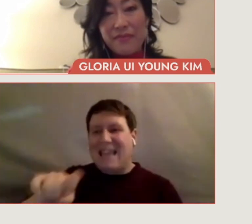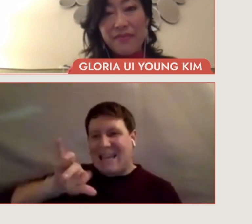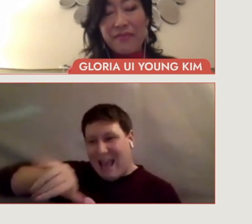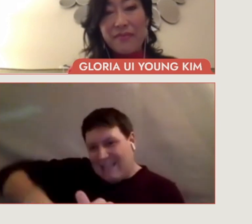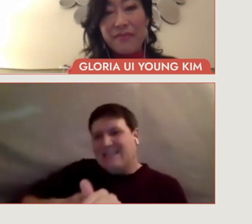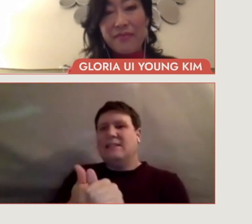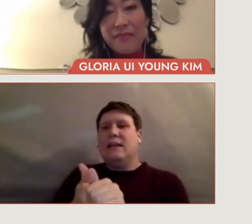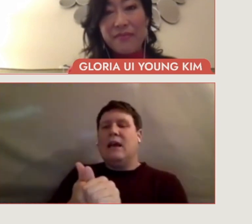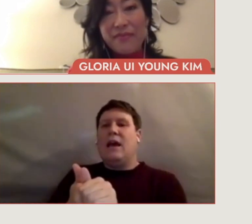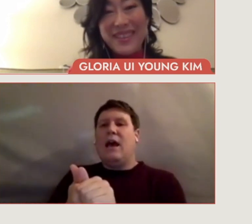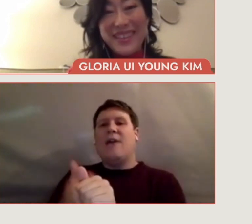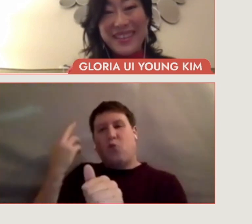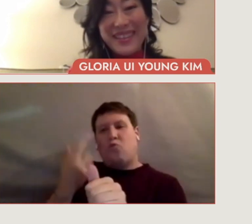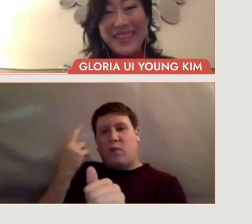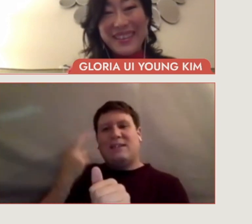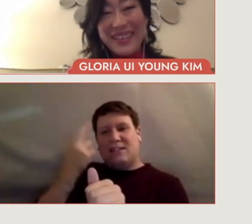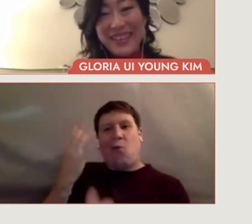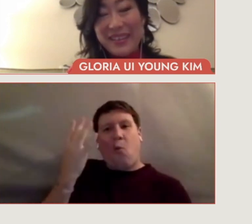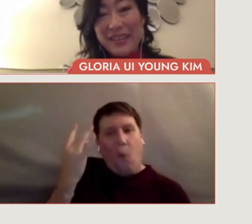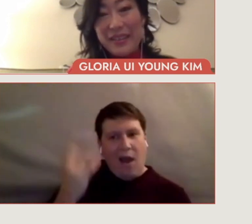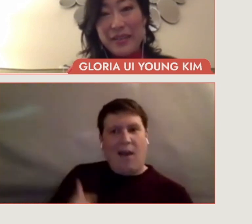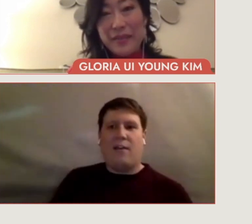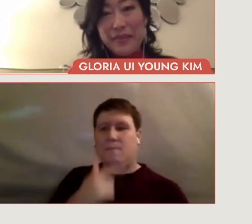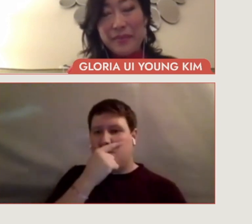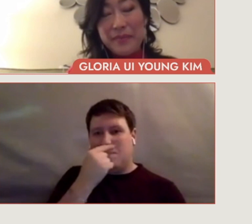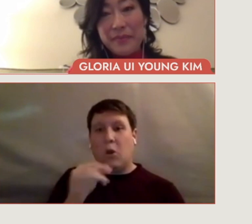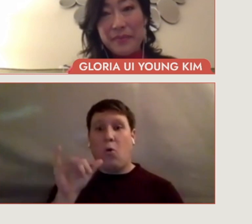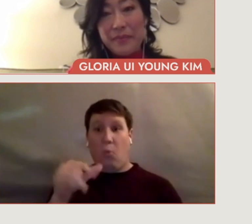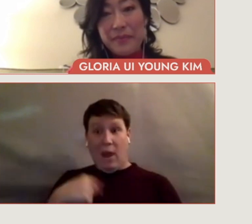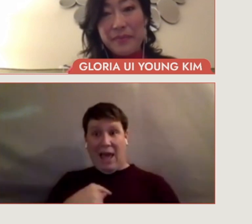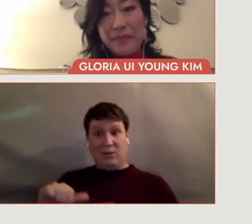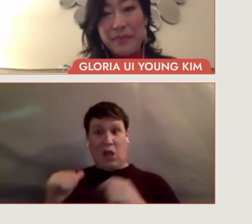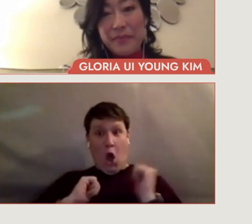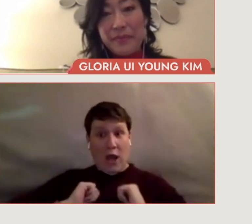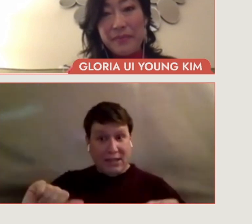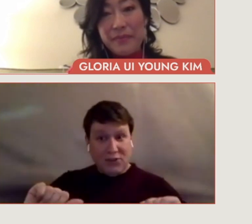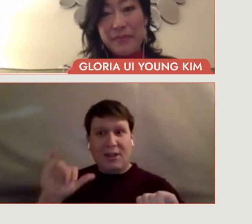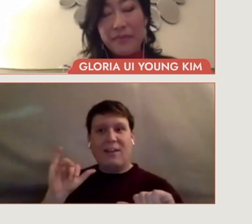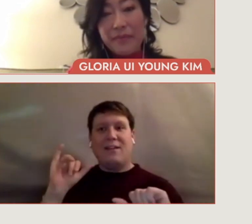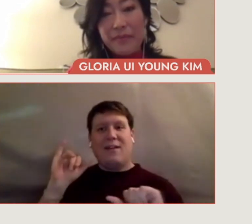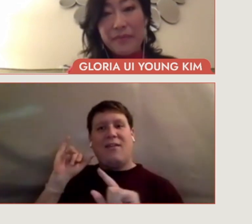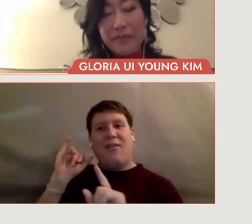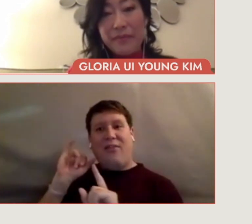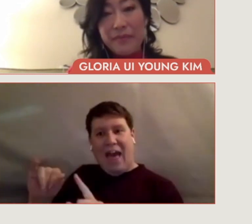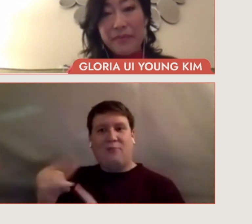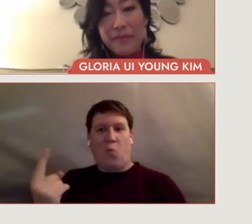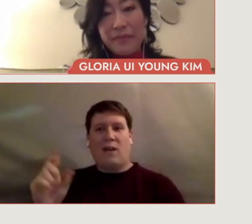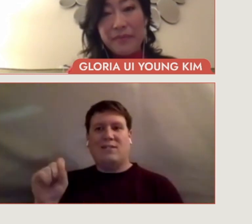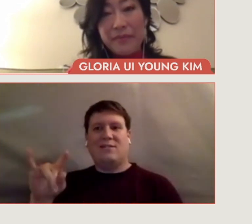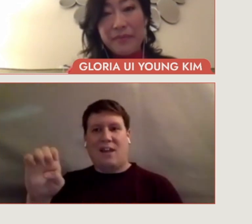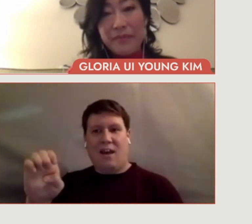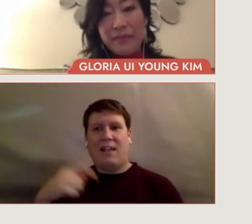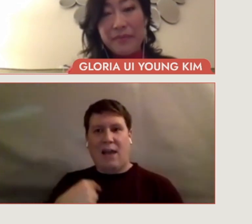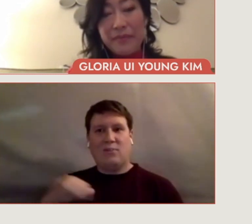got. So I had worked on that scene a little bit before, but I really had to like think